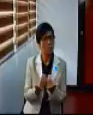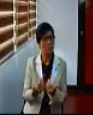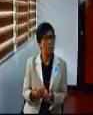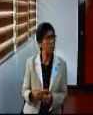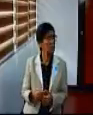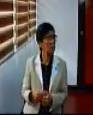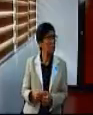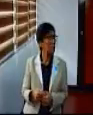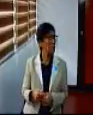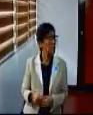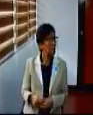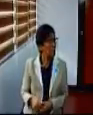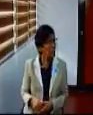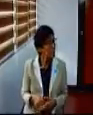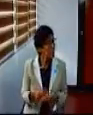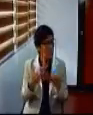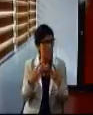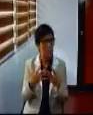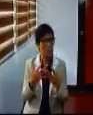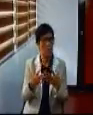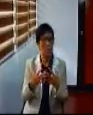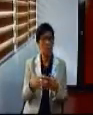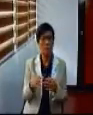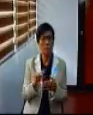Thank you. That's all for now. Thank you, Mr. Ado.